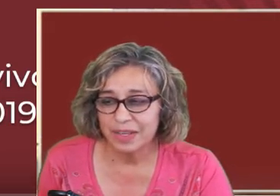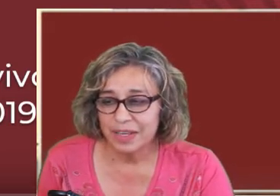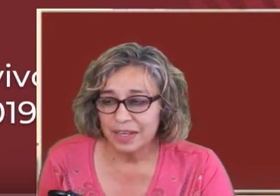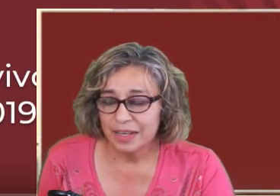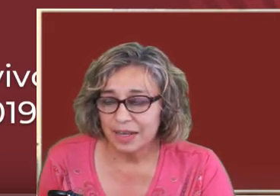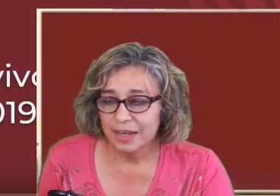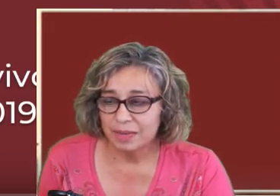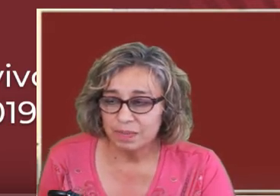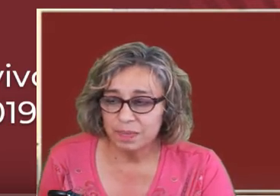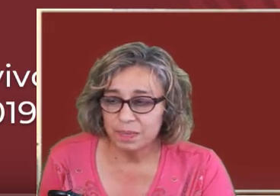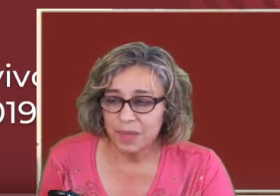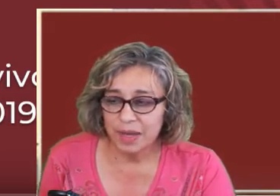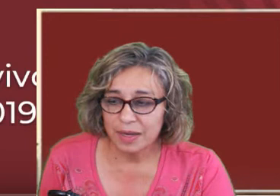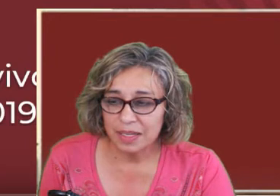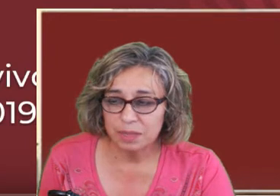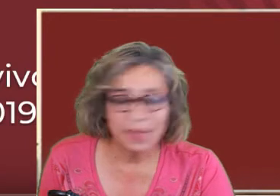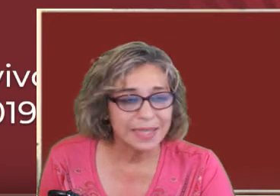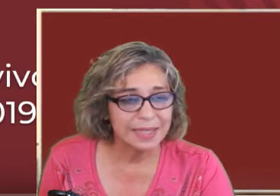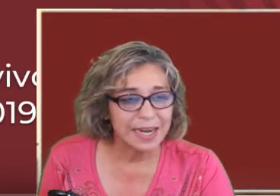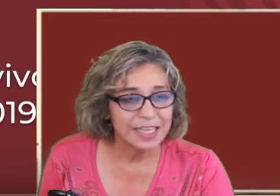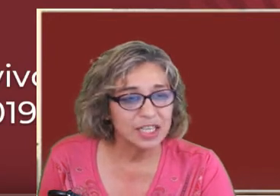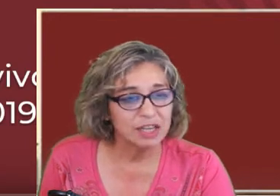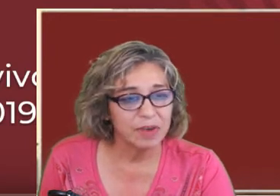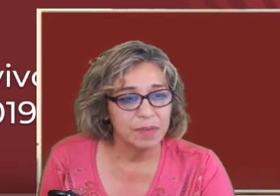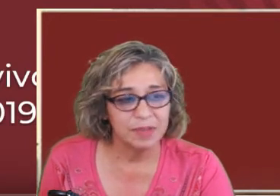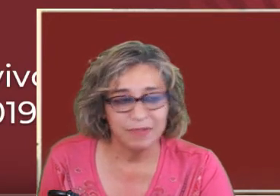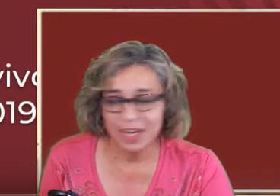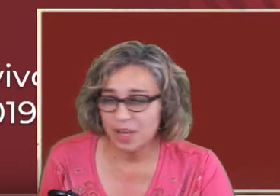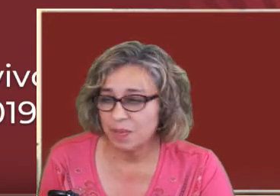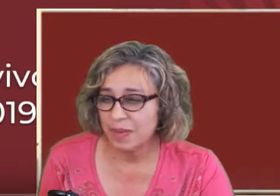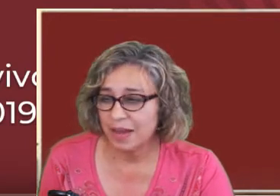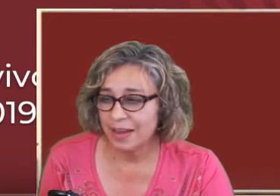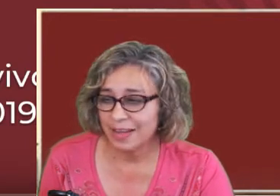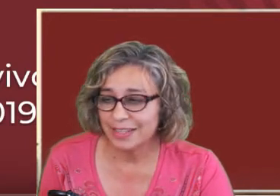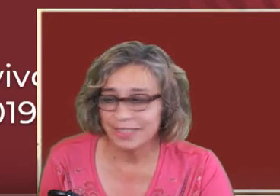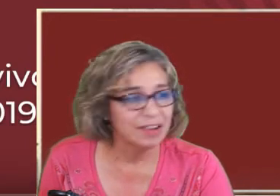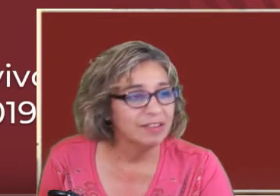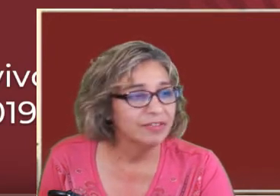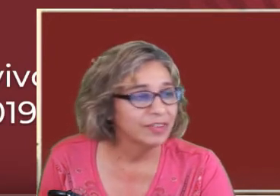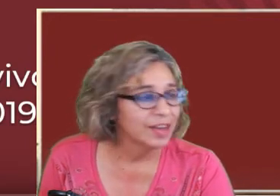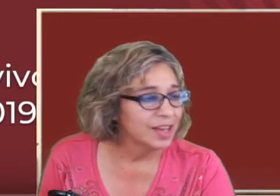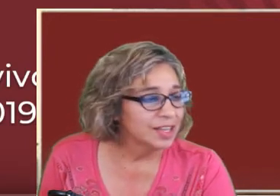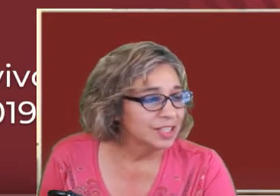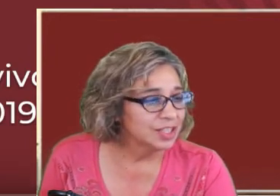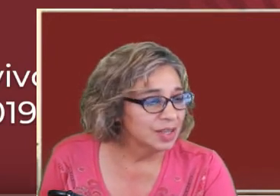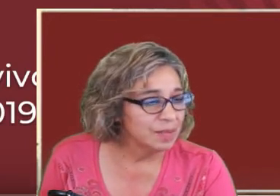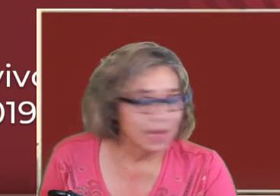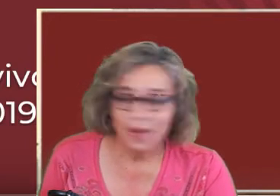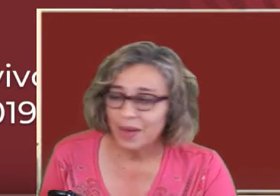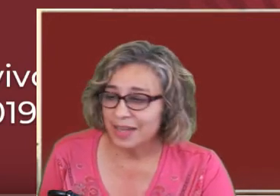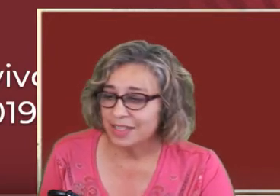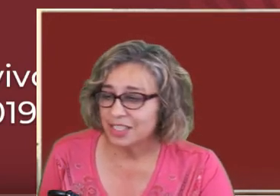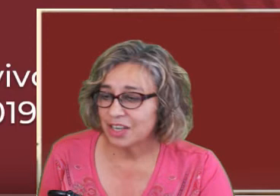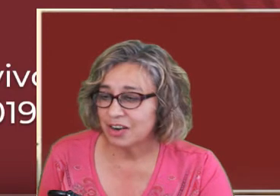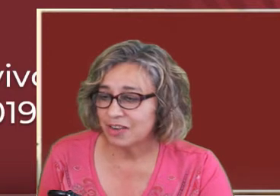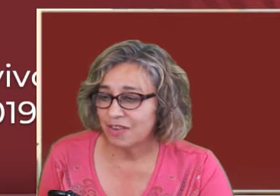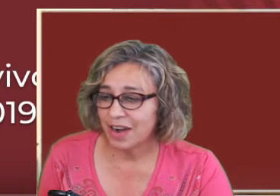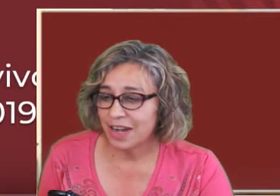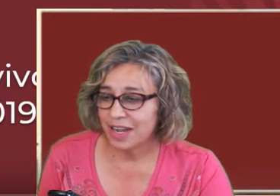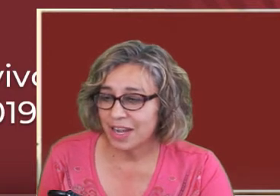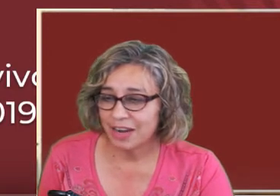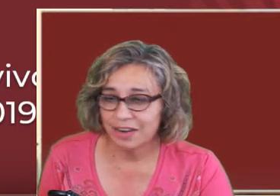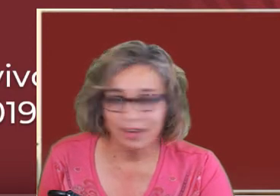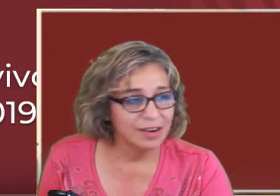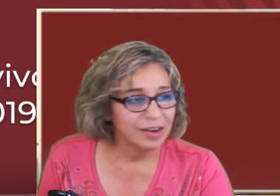the little pics that I took from the video itself. So let me go ahead and start